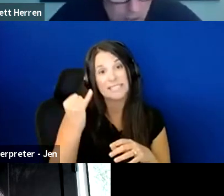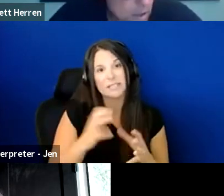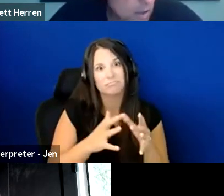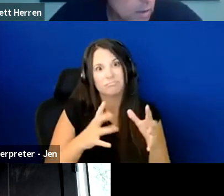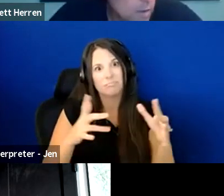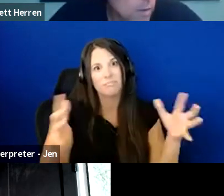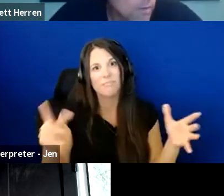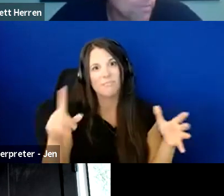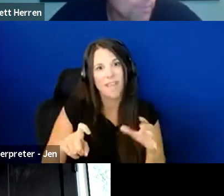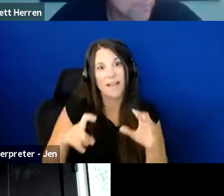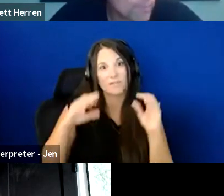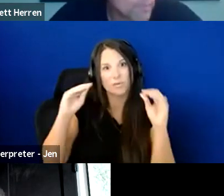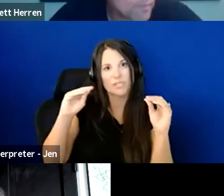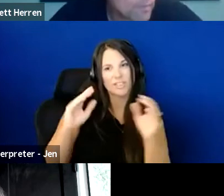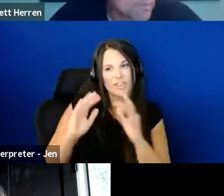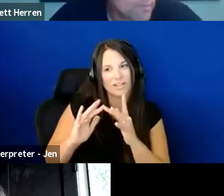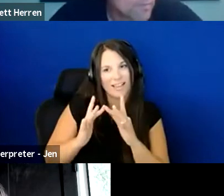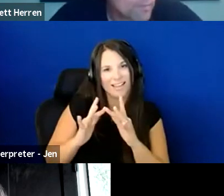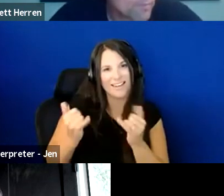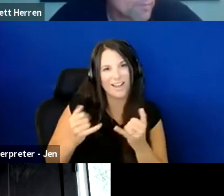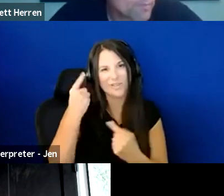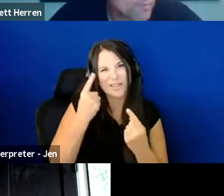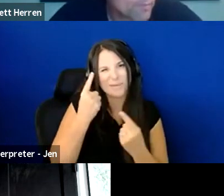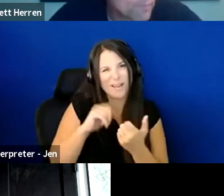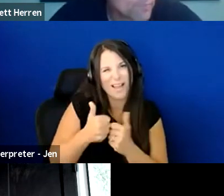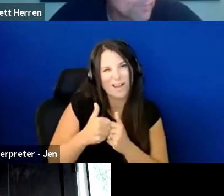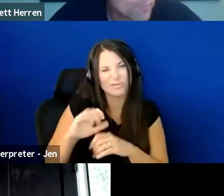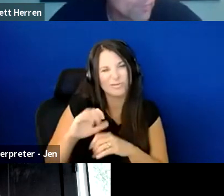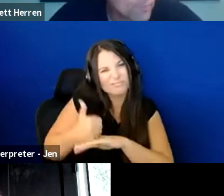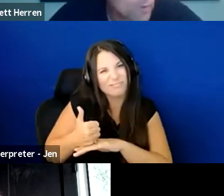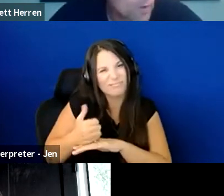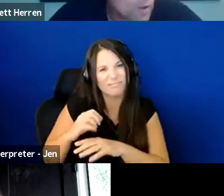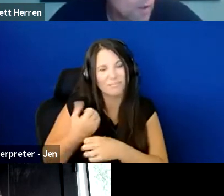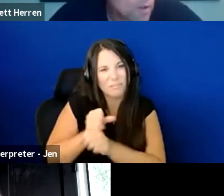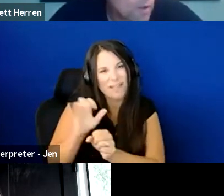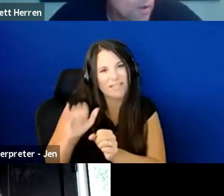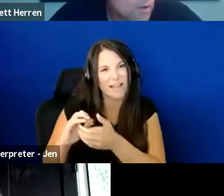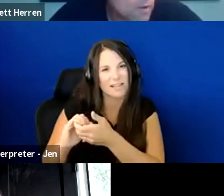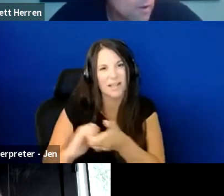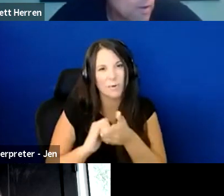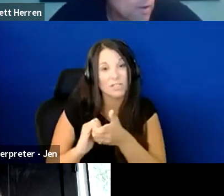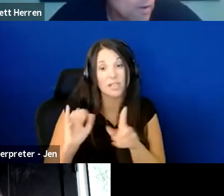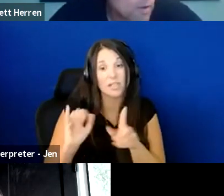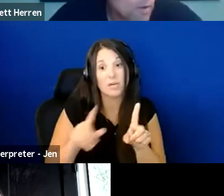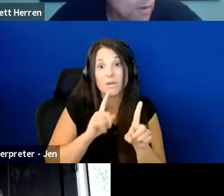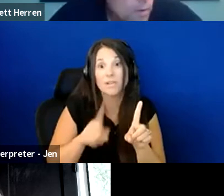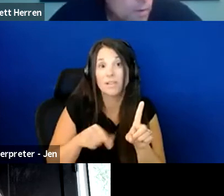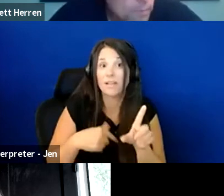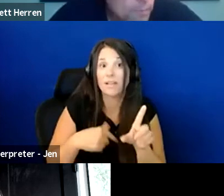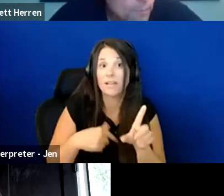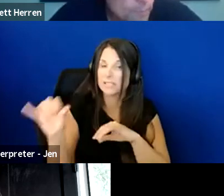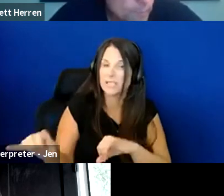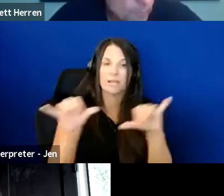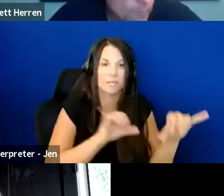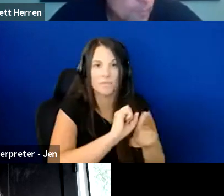teach online on how to create that collaboration, because I've found that the same thing has happened in my classes. And I